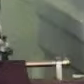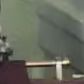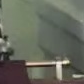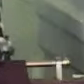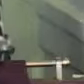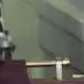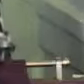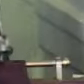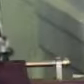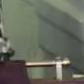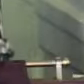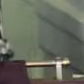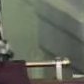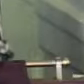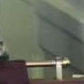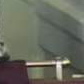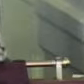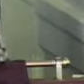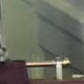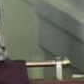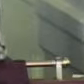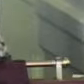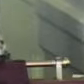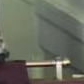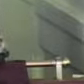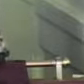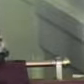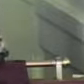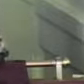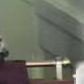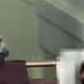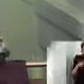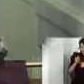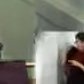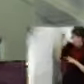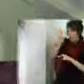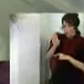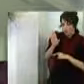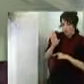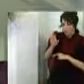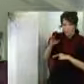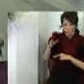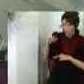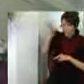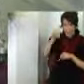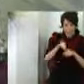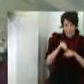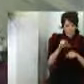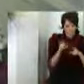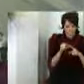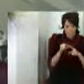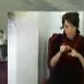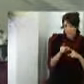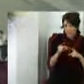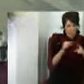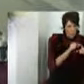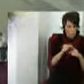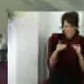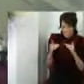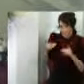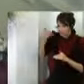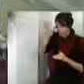The Word was first. The Word present to God. God present to the Word. The Word was God,